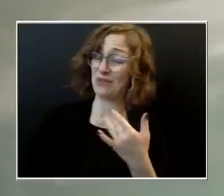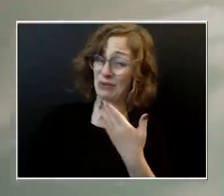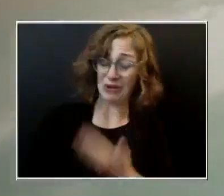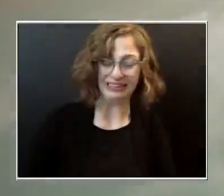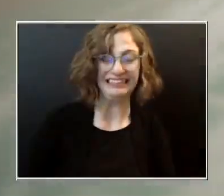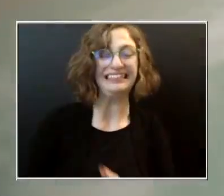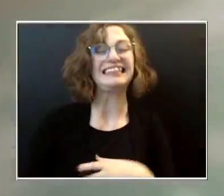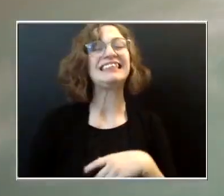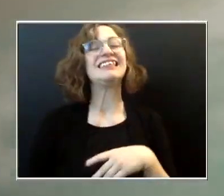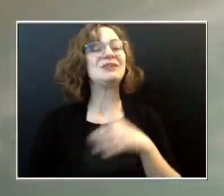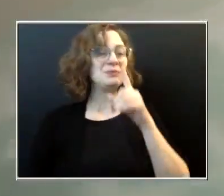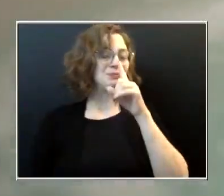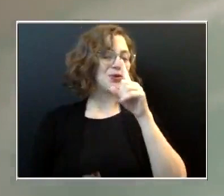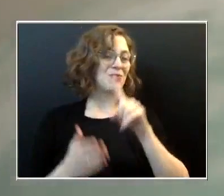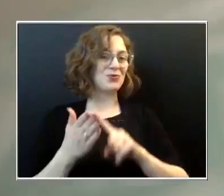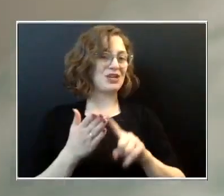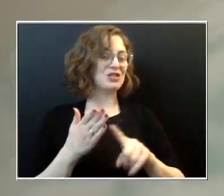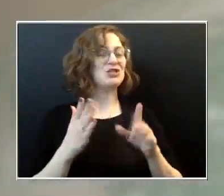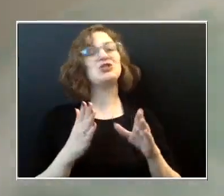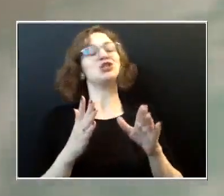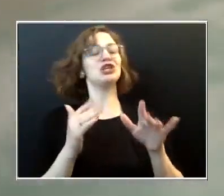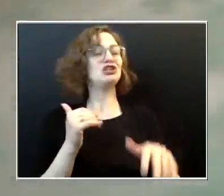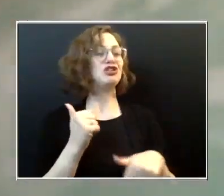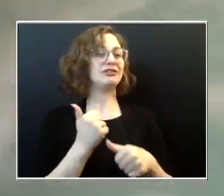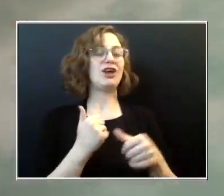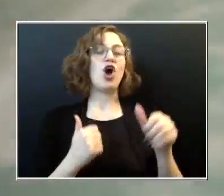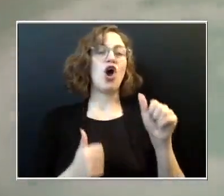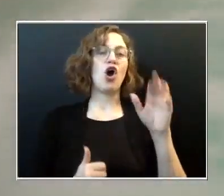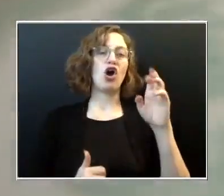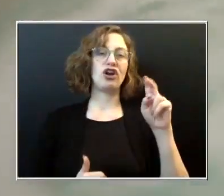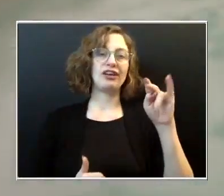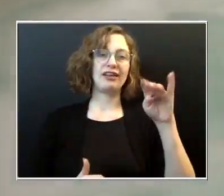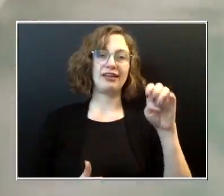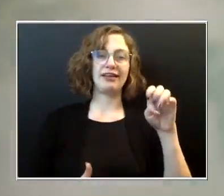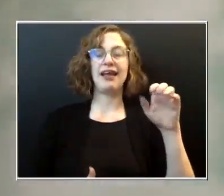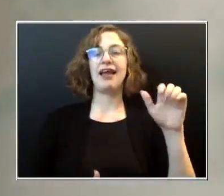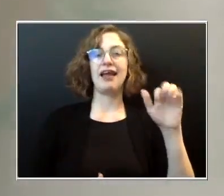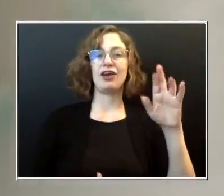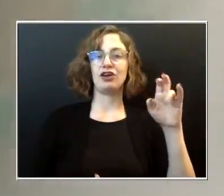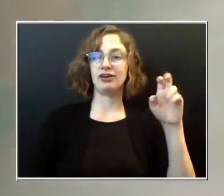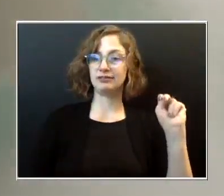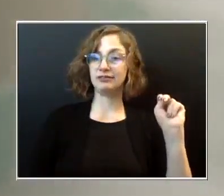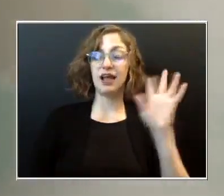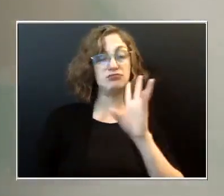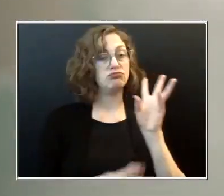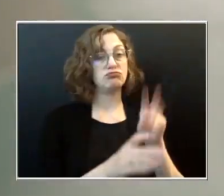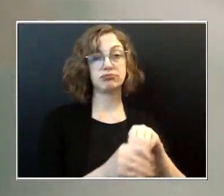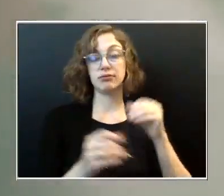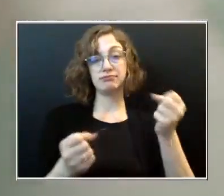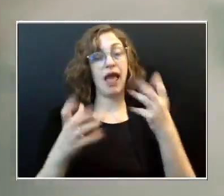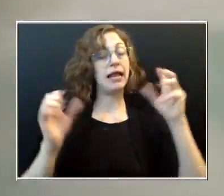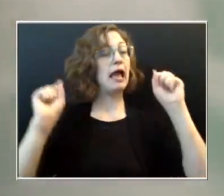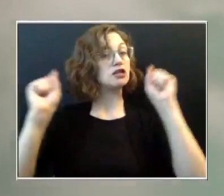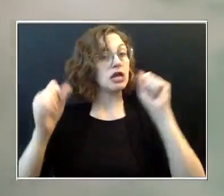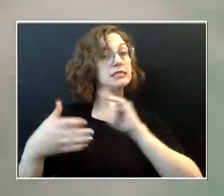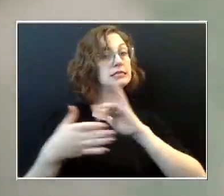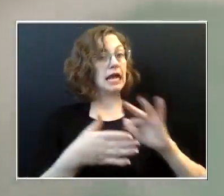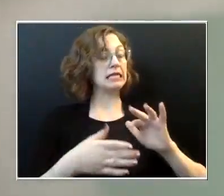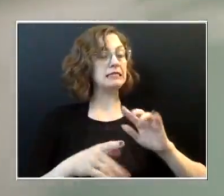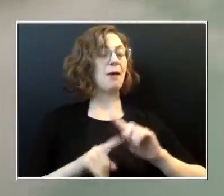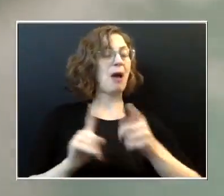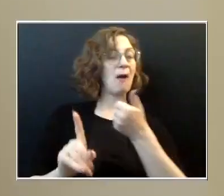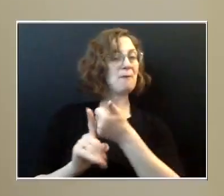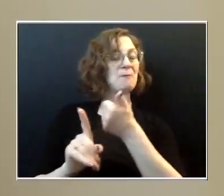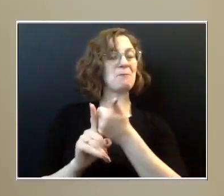in previous exercise studies, but with a bad back, a nice warm dip was a refreshing change of